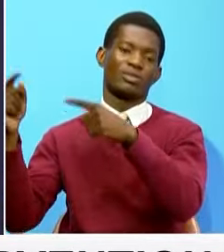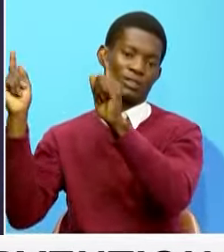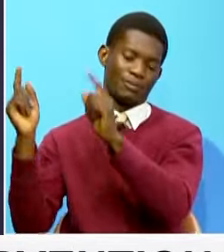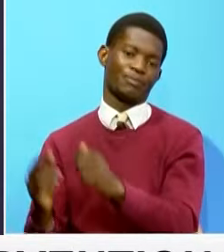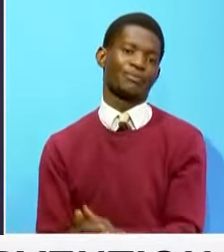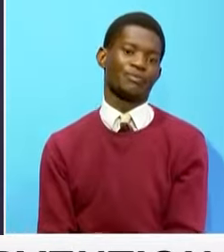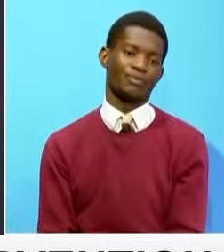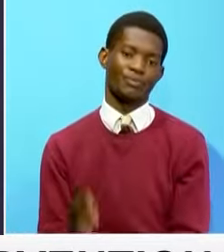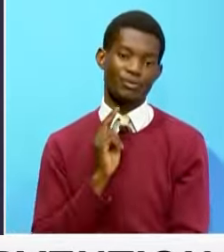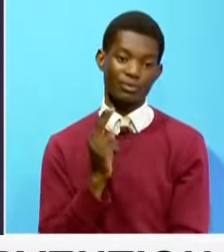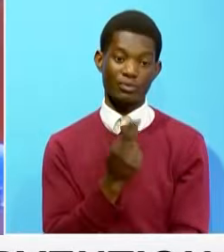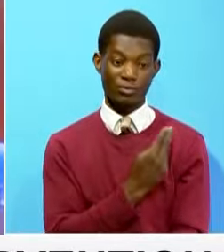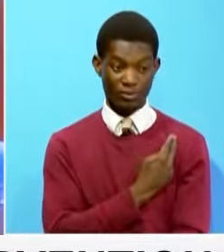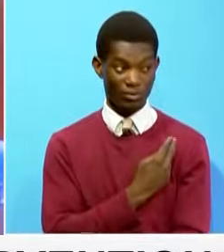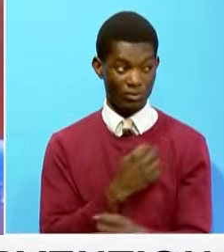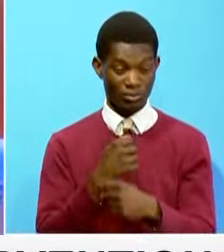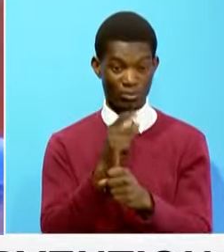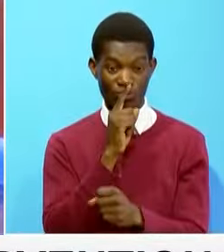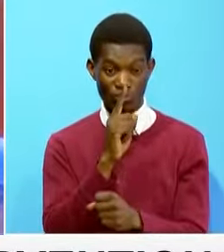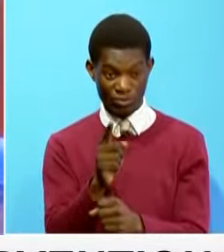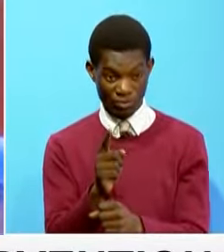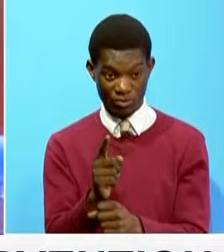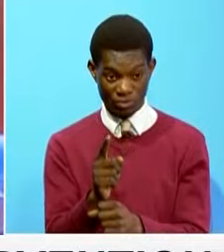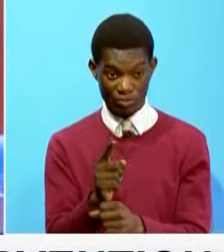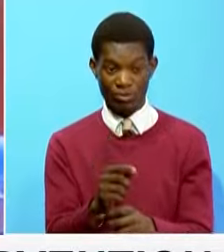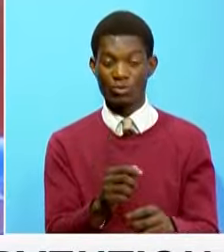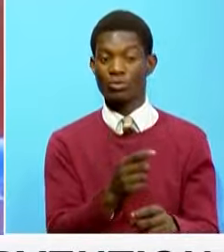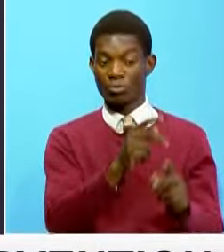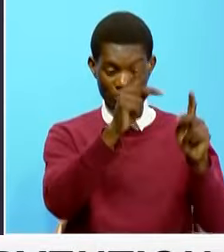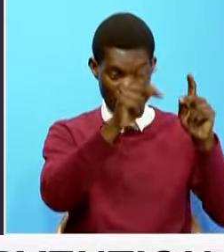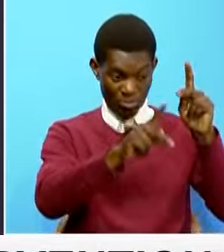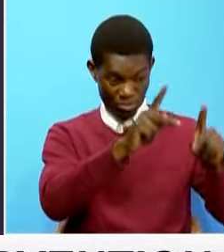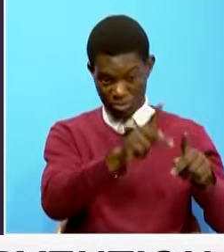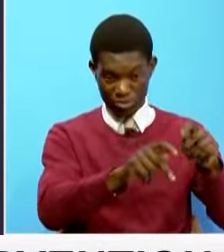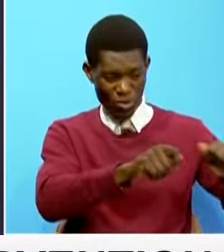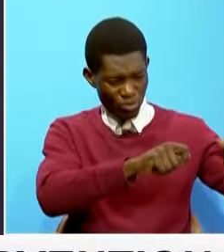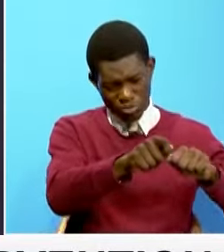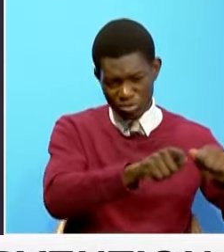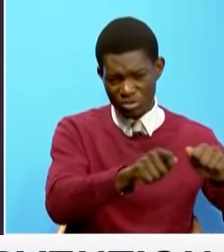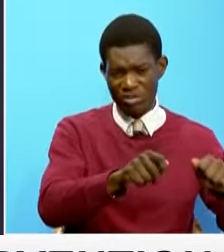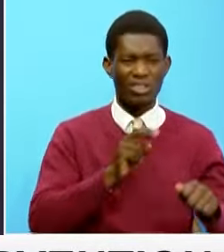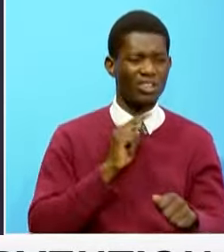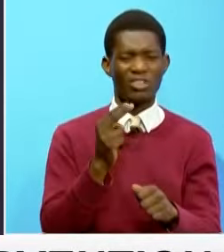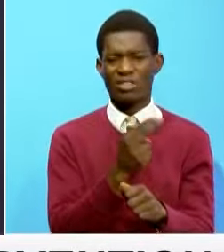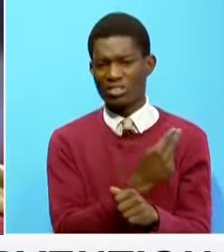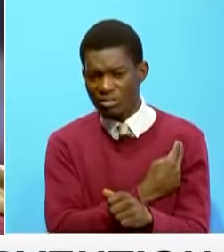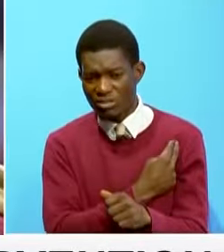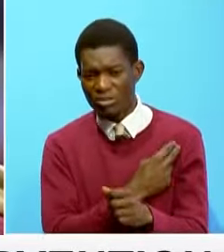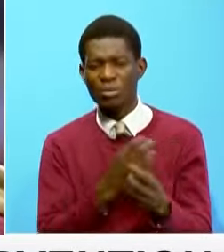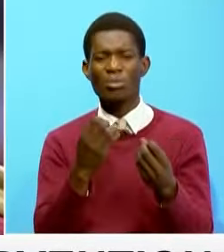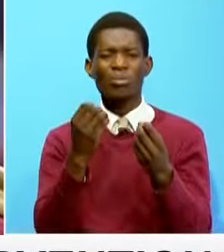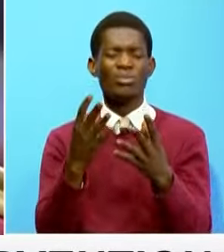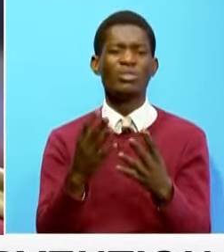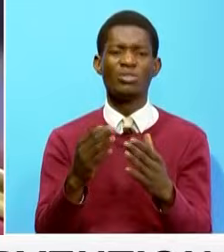issue of being dominated by one who caused the shots comes to an end. There are a lot of injustices that I can read out to you. Number